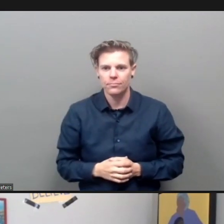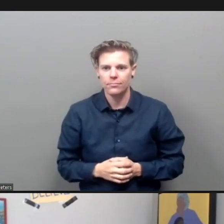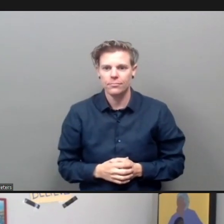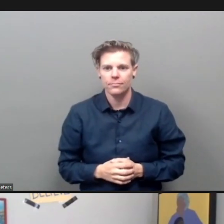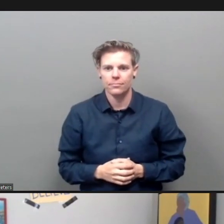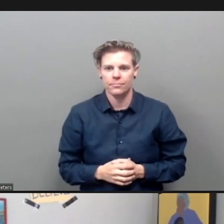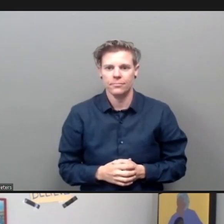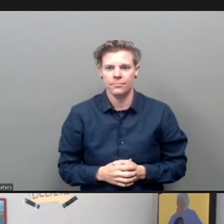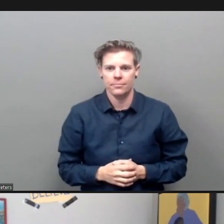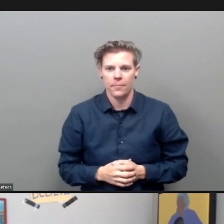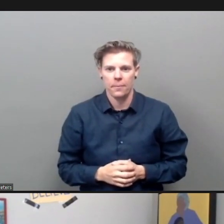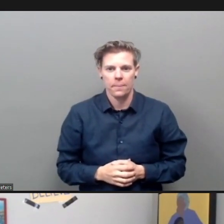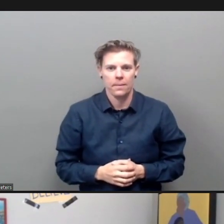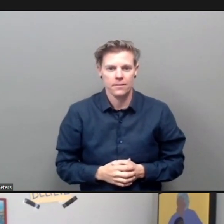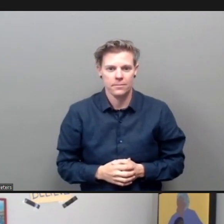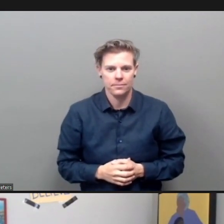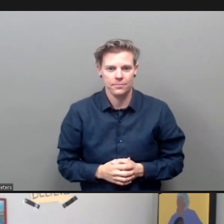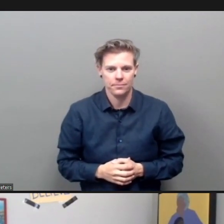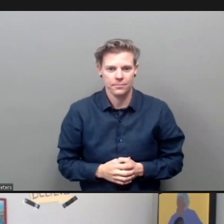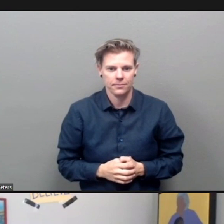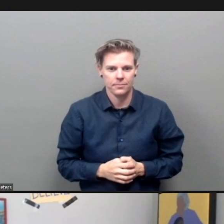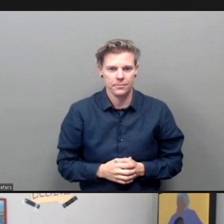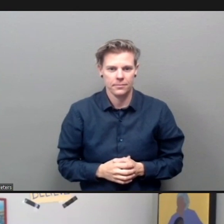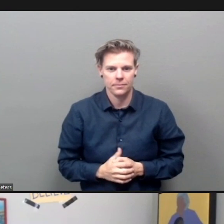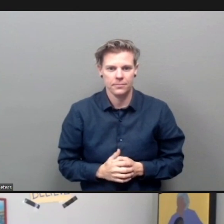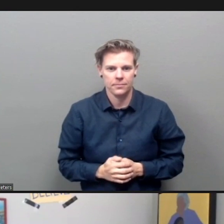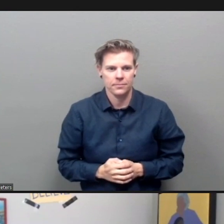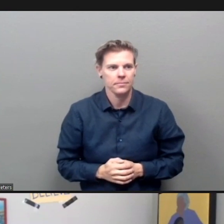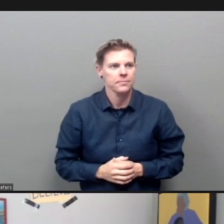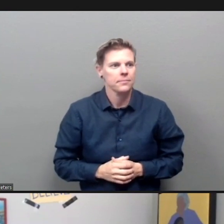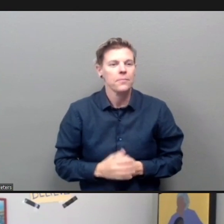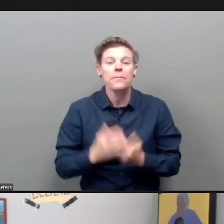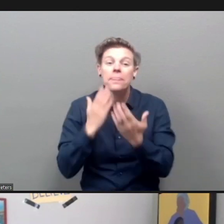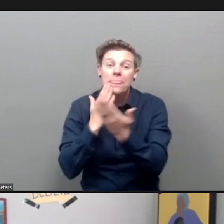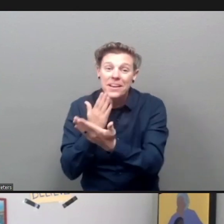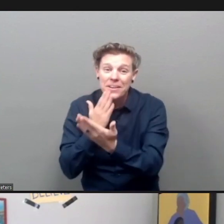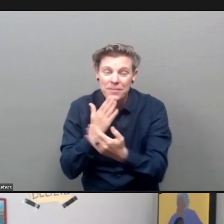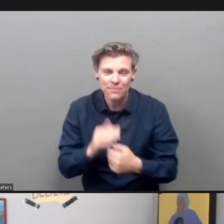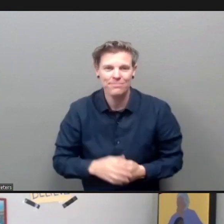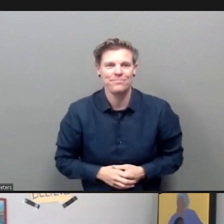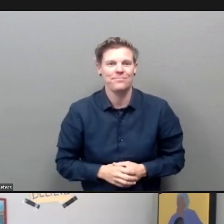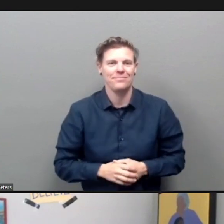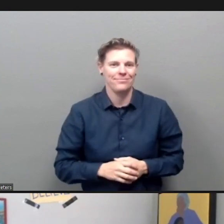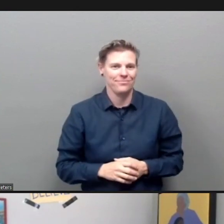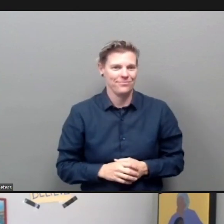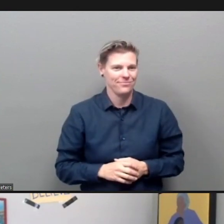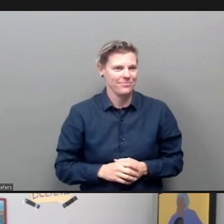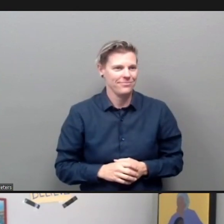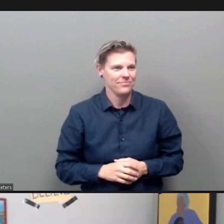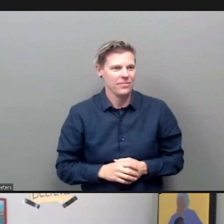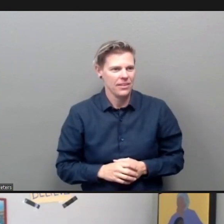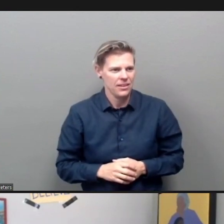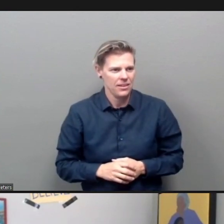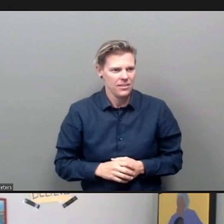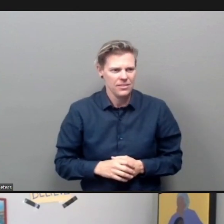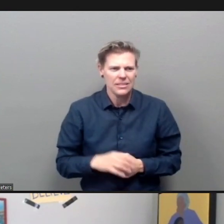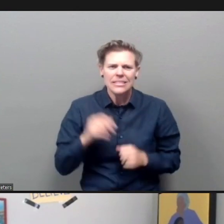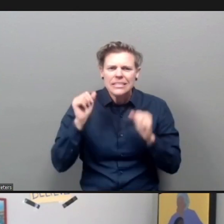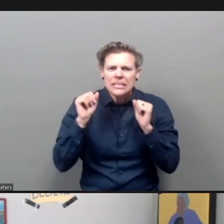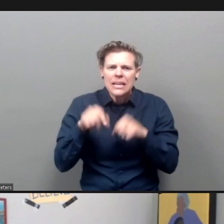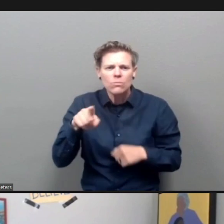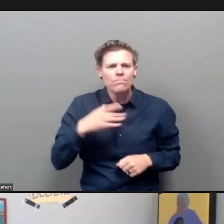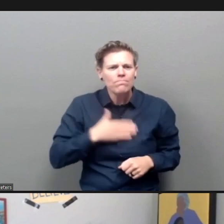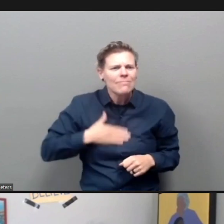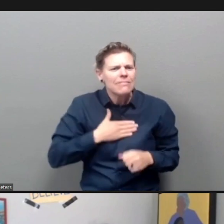are unmuted. Thanks again, Matt. Thank you again, everyone. I was hoping you could talk a little bit Dr. Patahoun, you'd